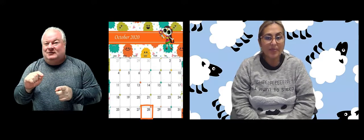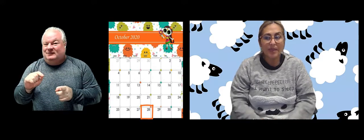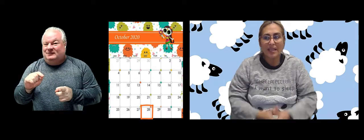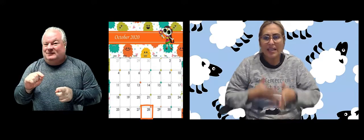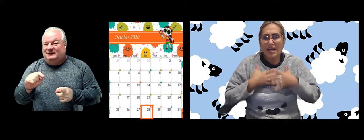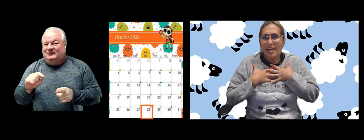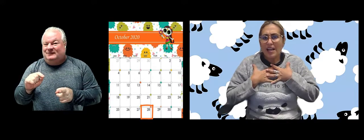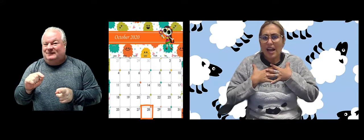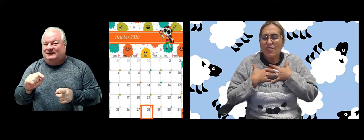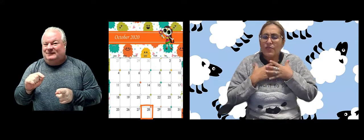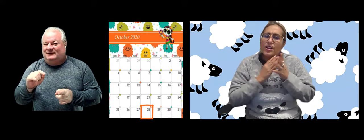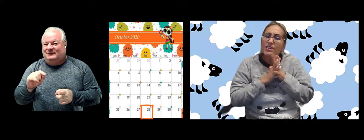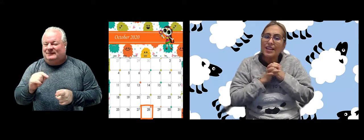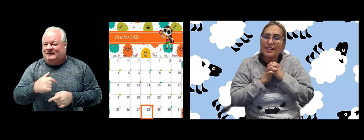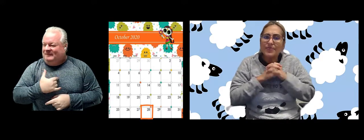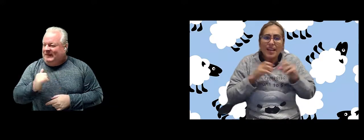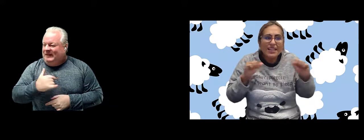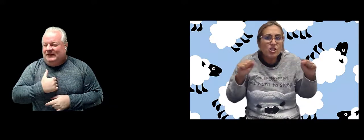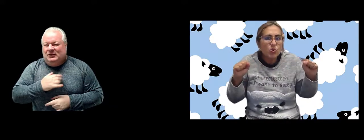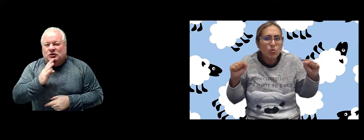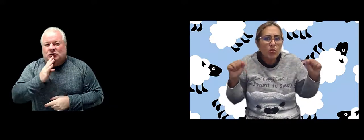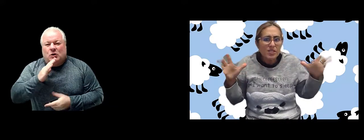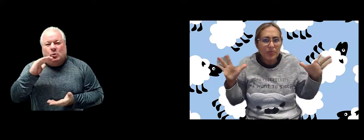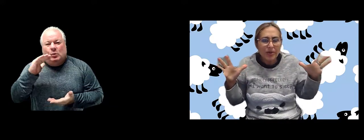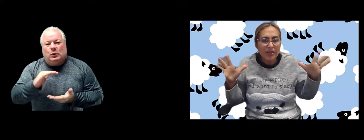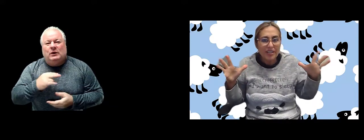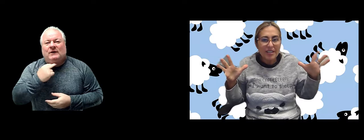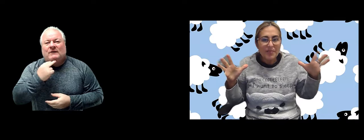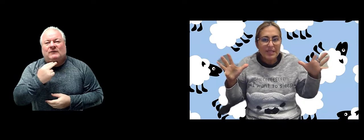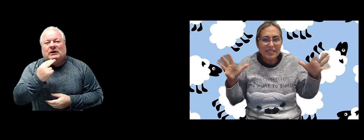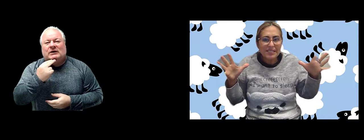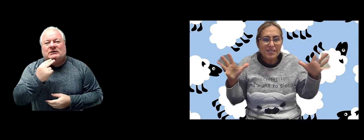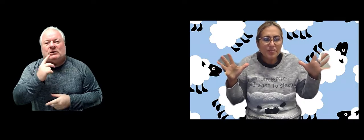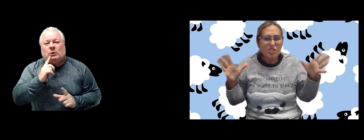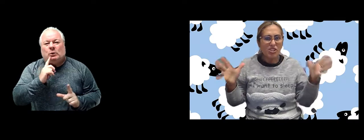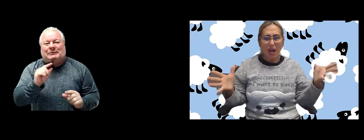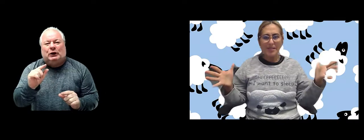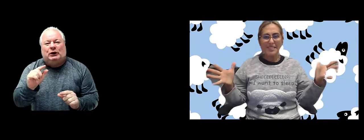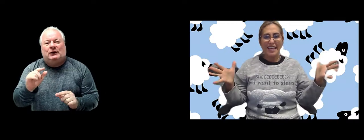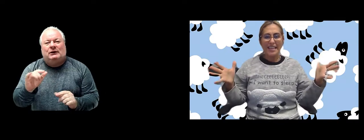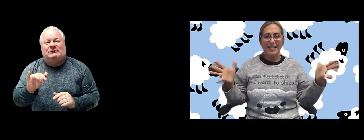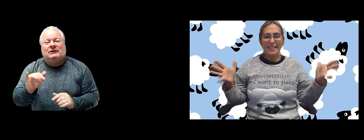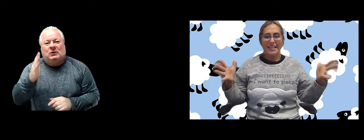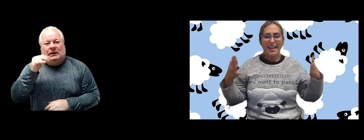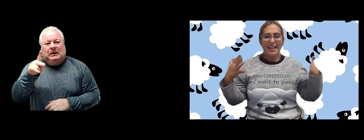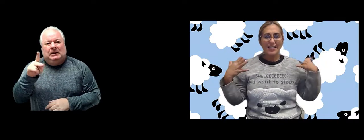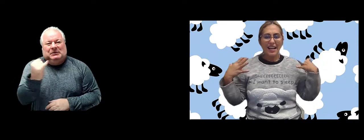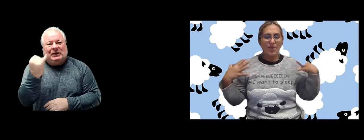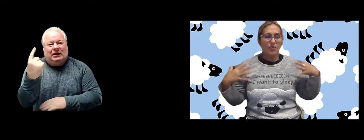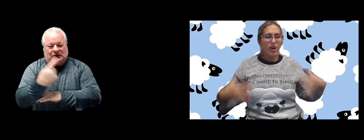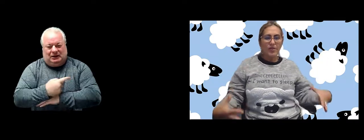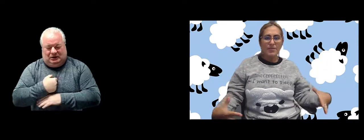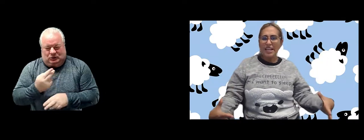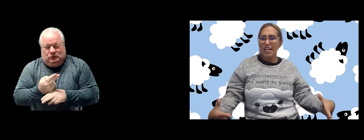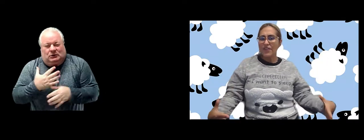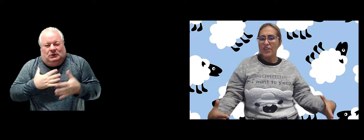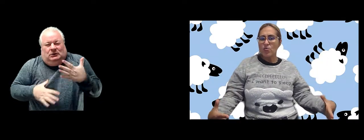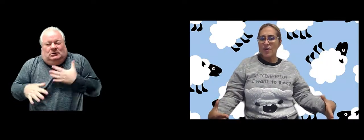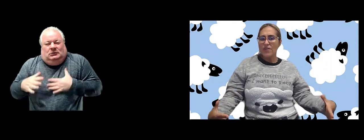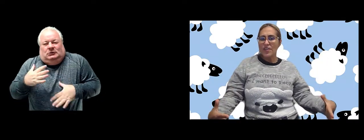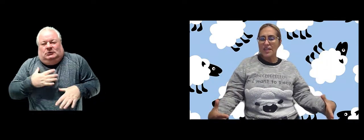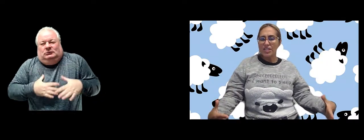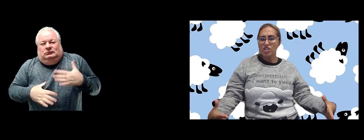2020. I feel like I need to whisper because it's pajama day and I'm wearing my